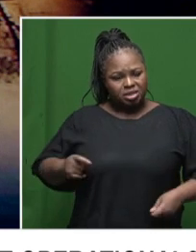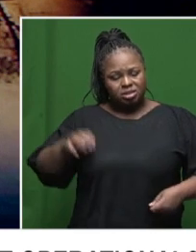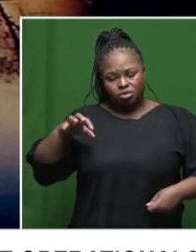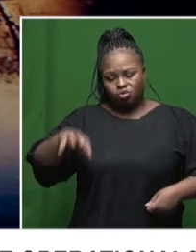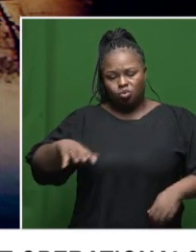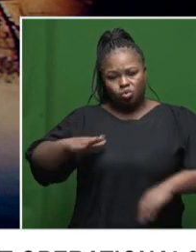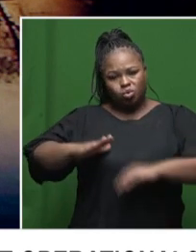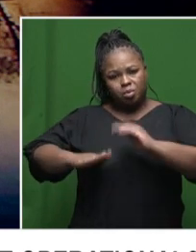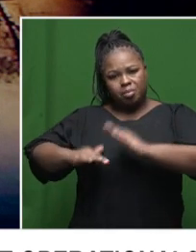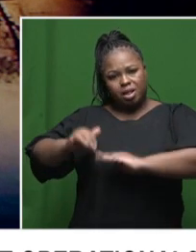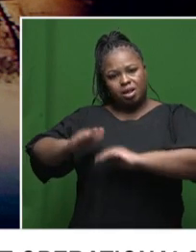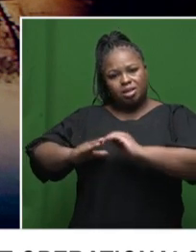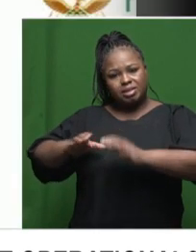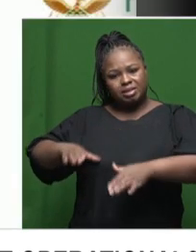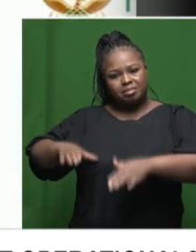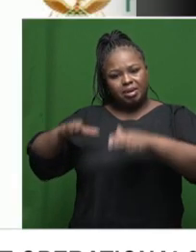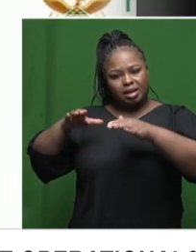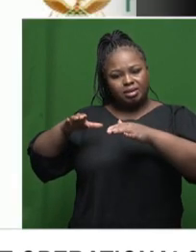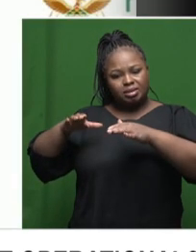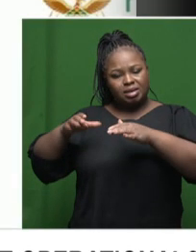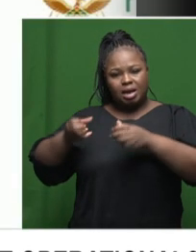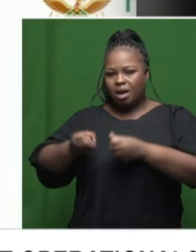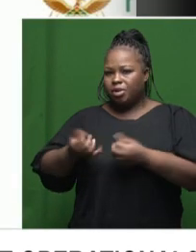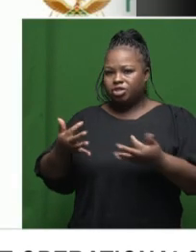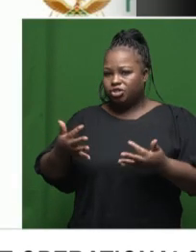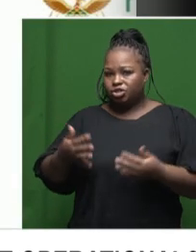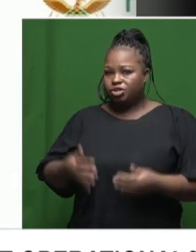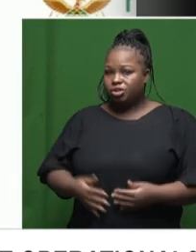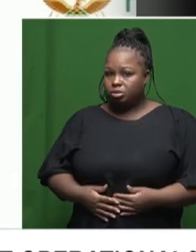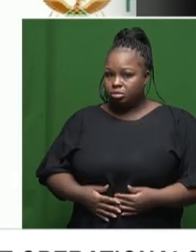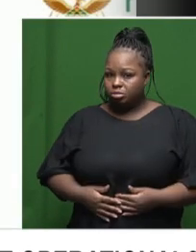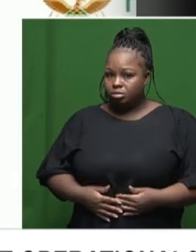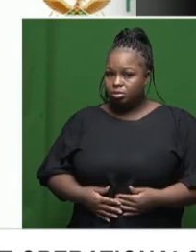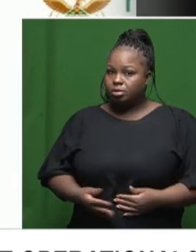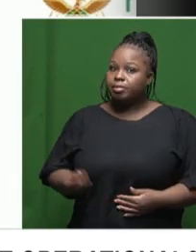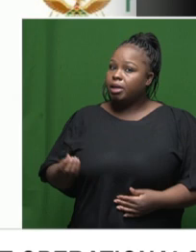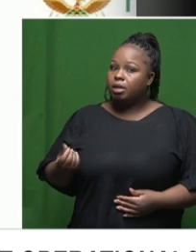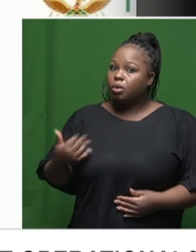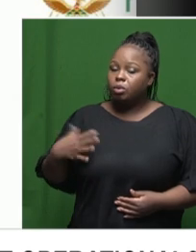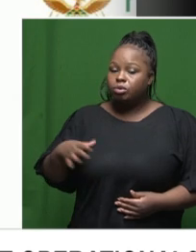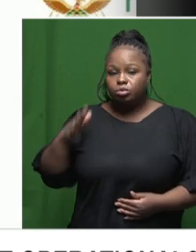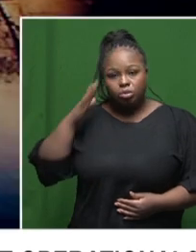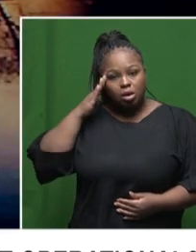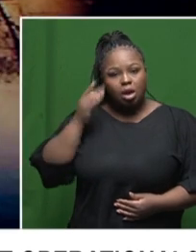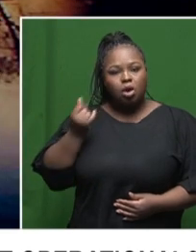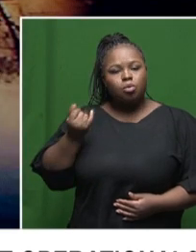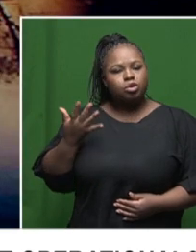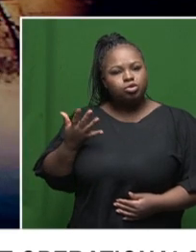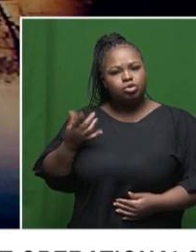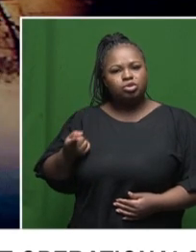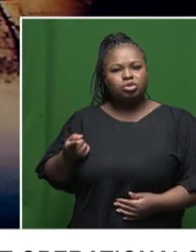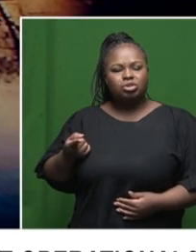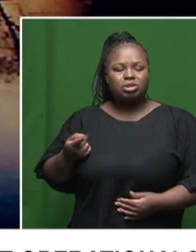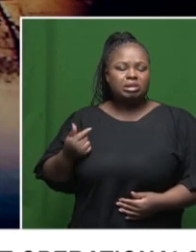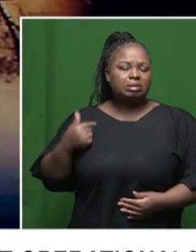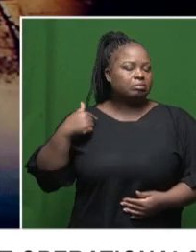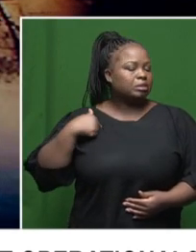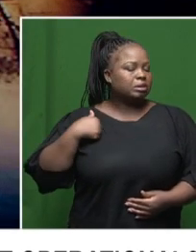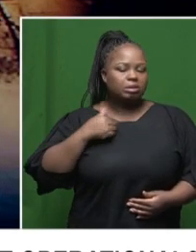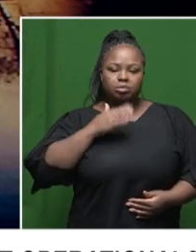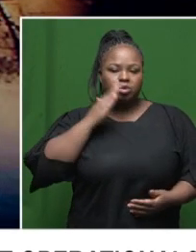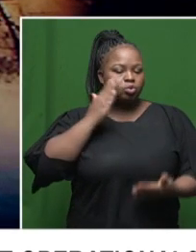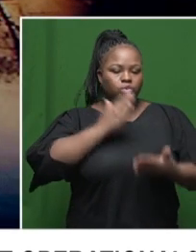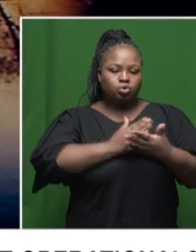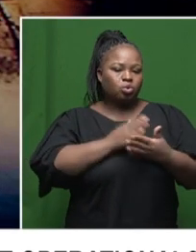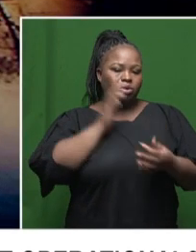plant? In terms of the quantity? Yeah, in terms of the money. How much money has been... I'm not quite sure of